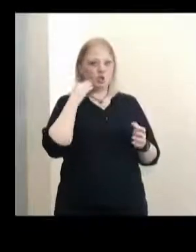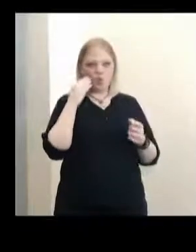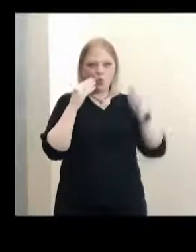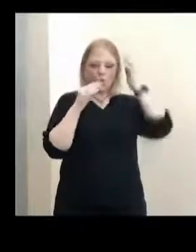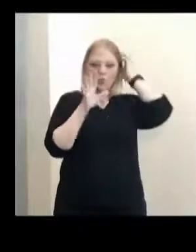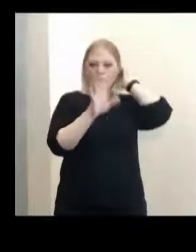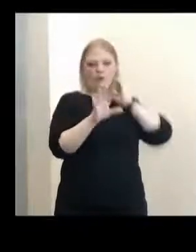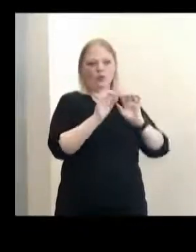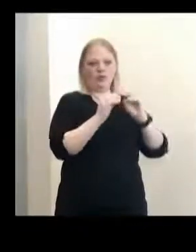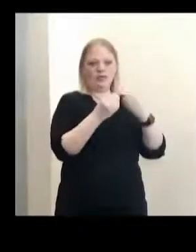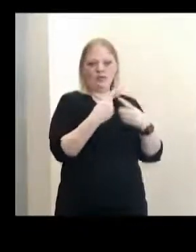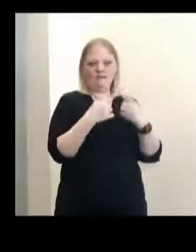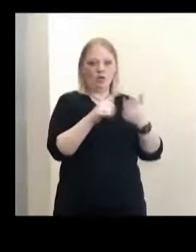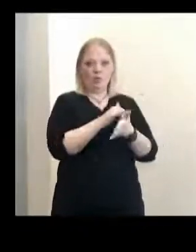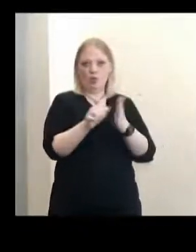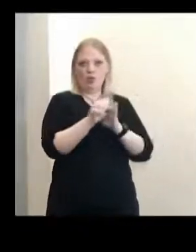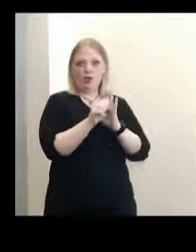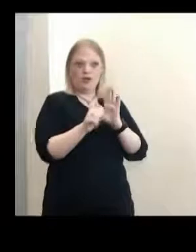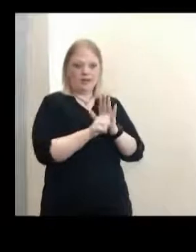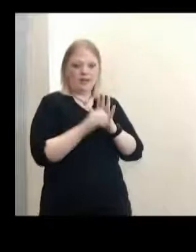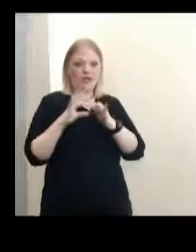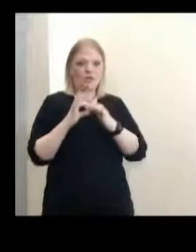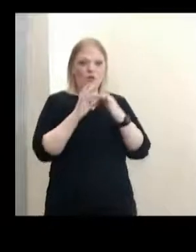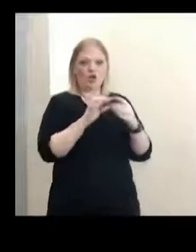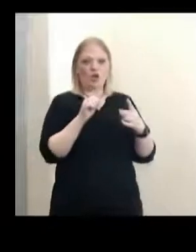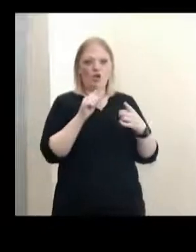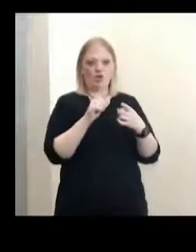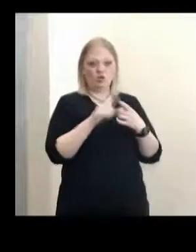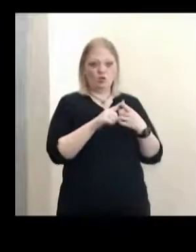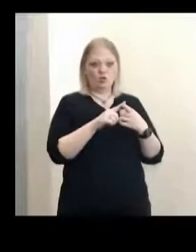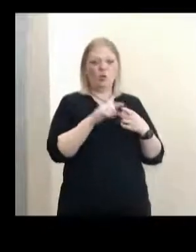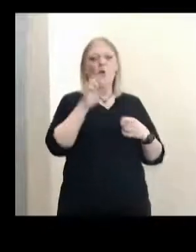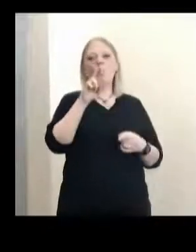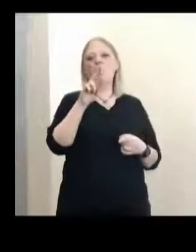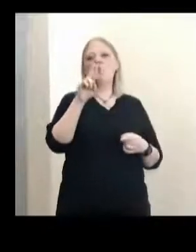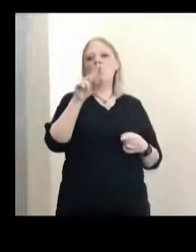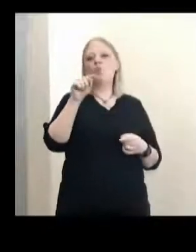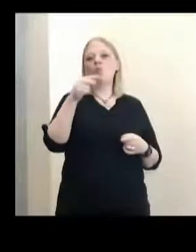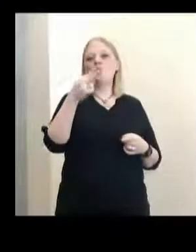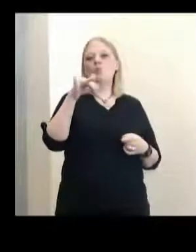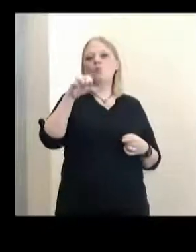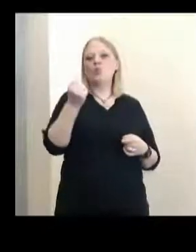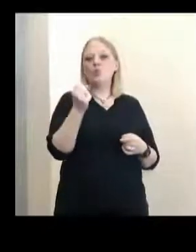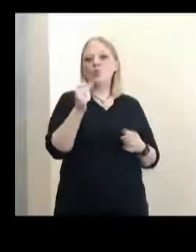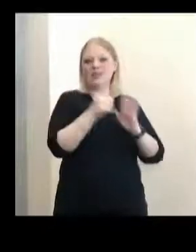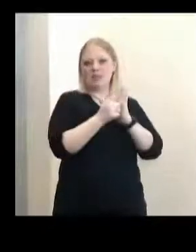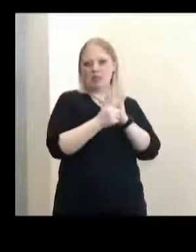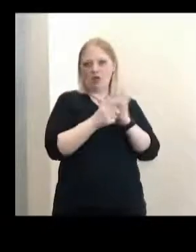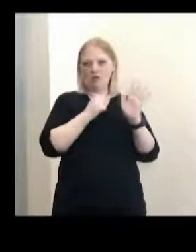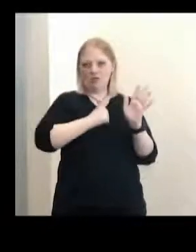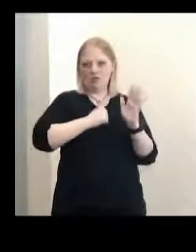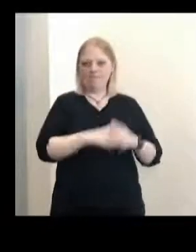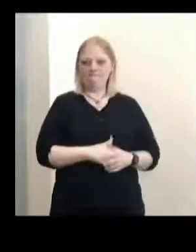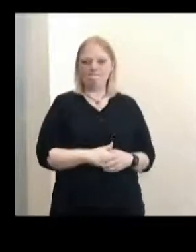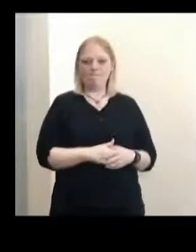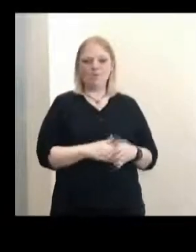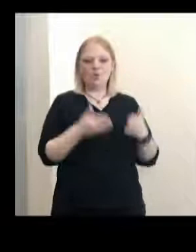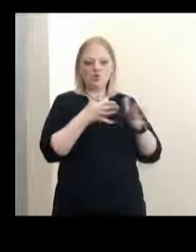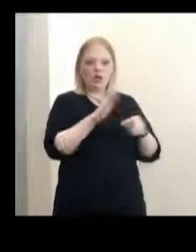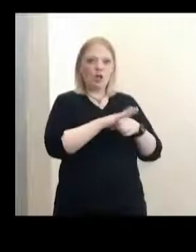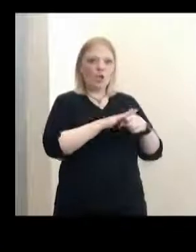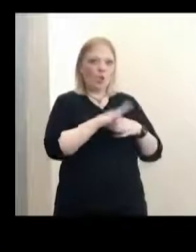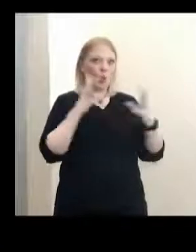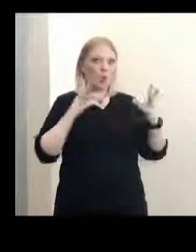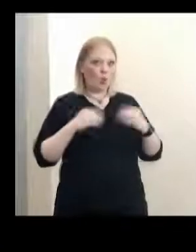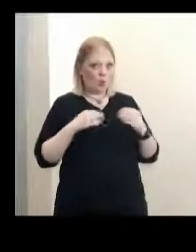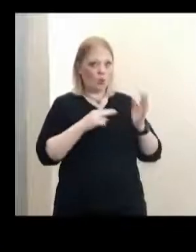them from New York State with regards to the enforcement of Ruthie's Law. We've had a number of nursing homes, generally those that are locally owned, that